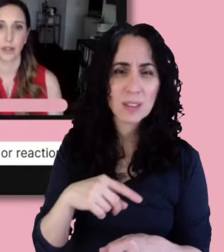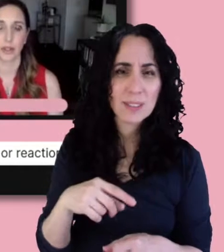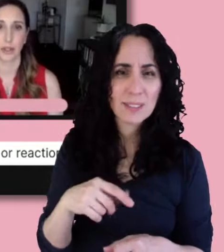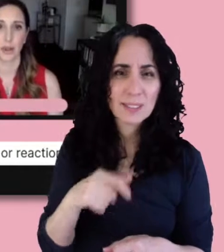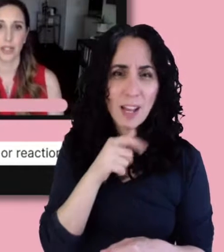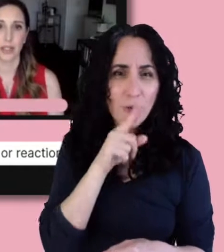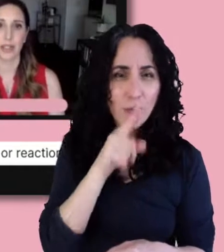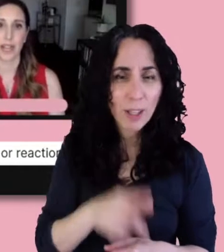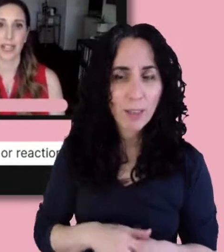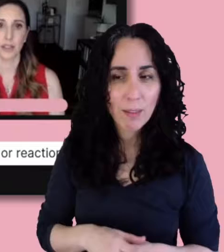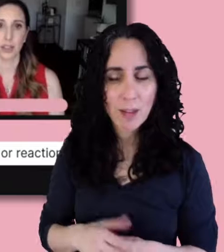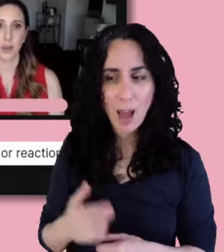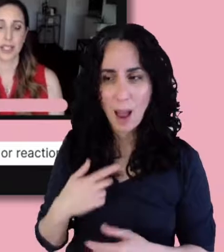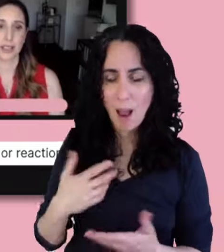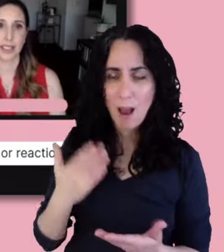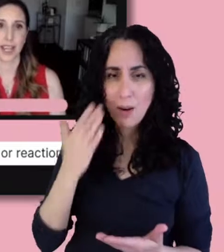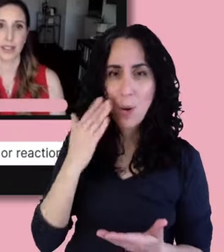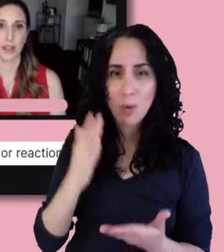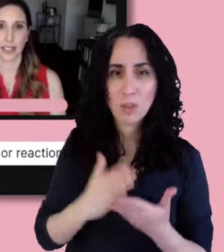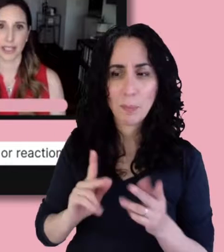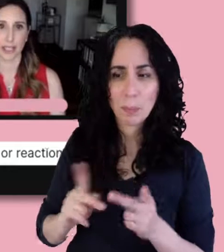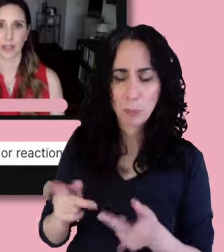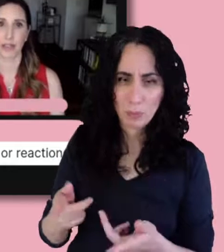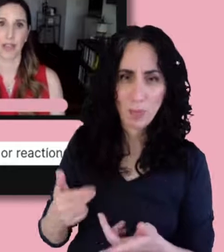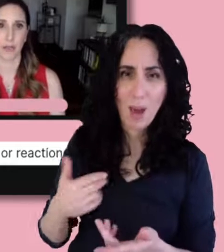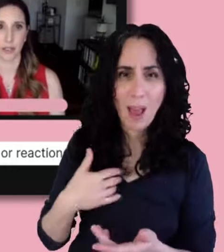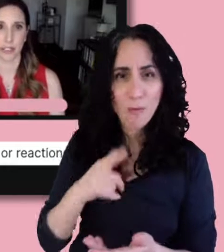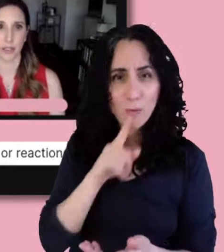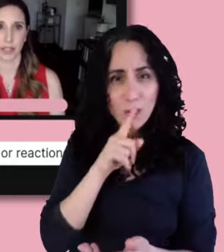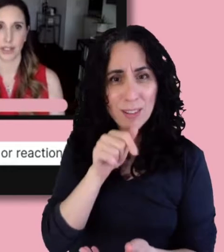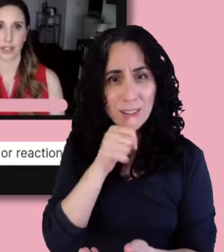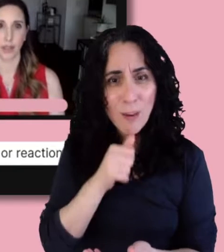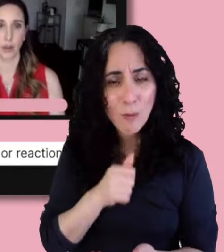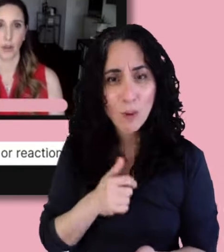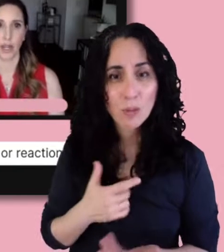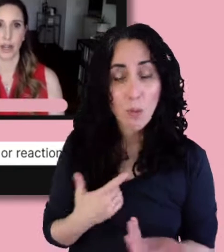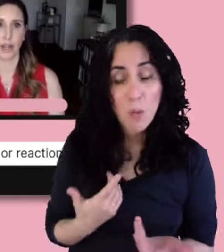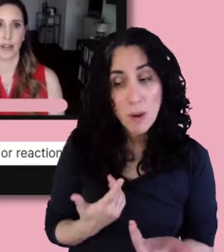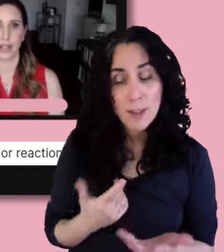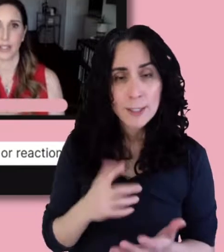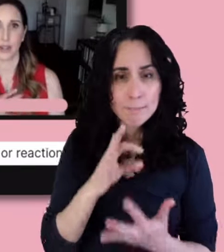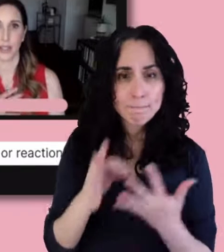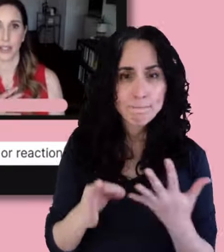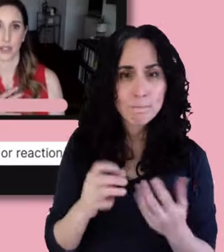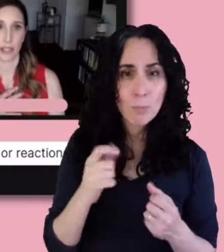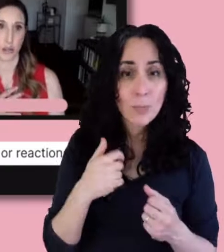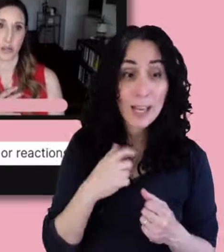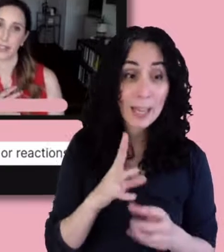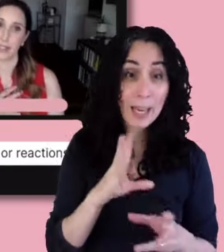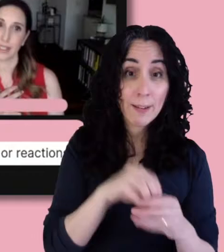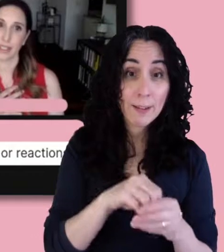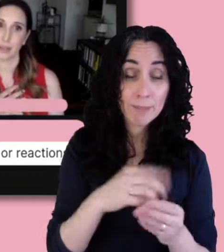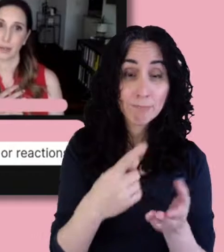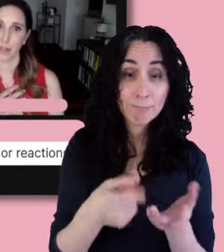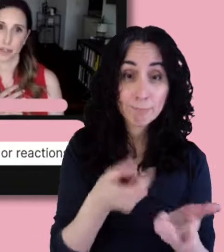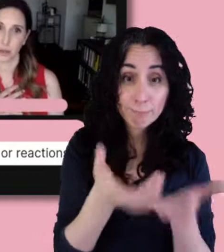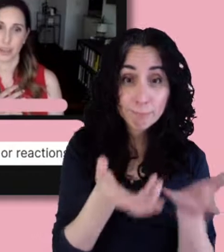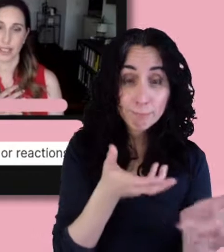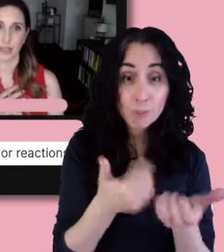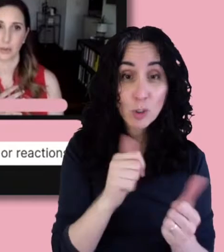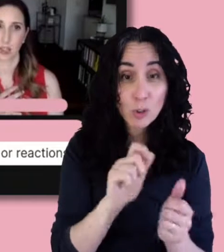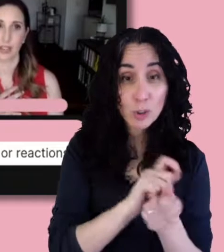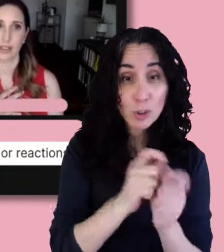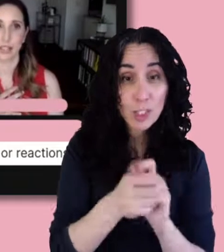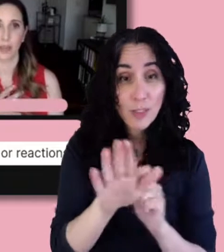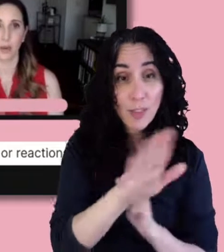so, I have a choice. I can either engage in that conversation where I could try to change what they think, which usually